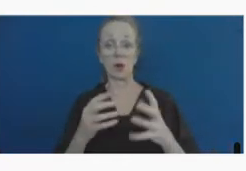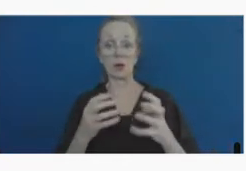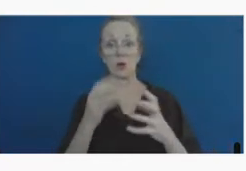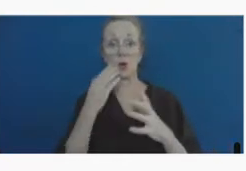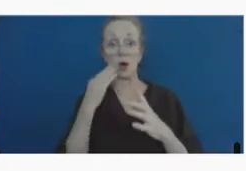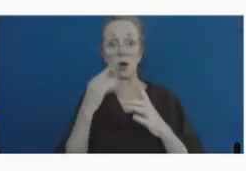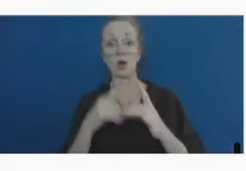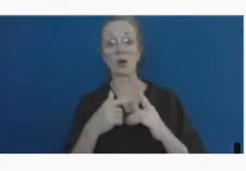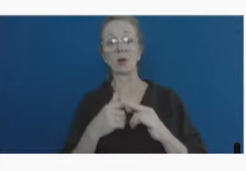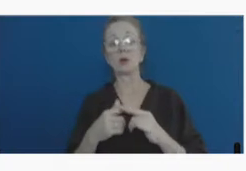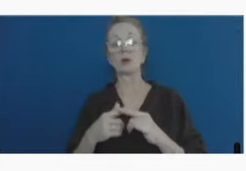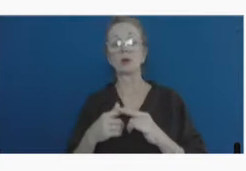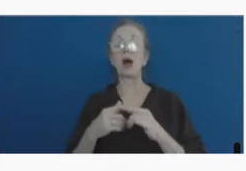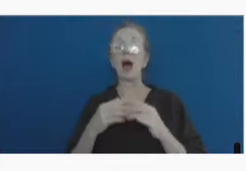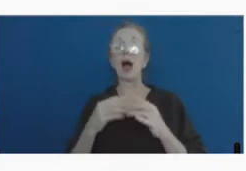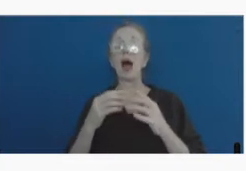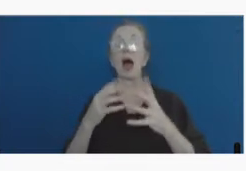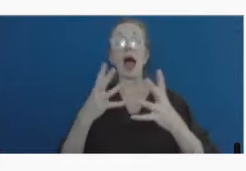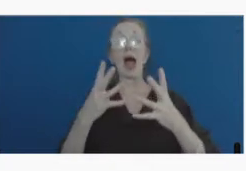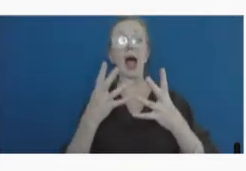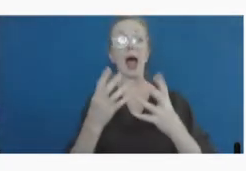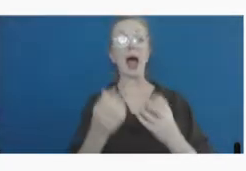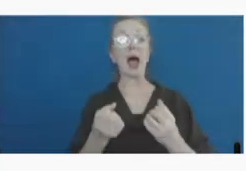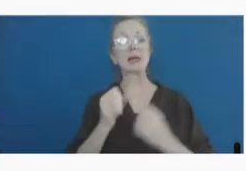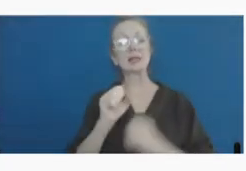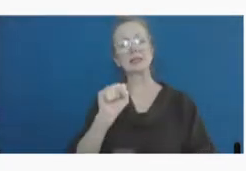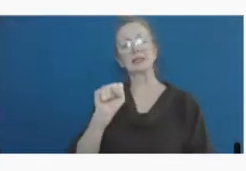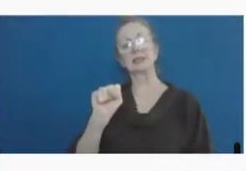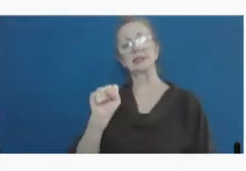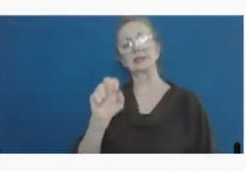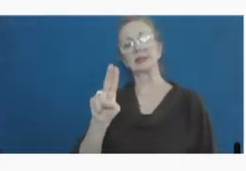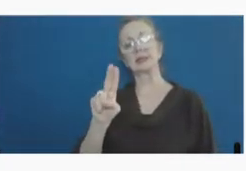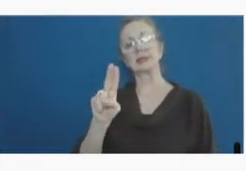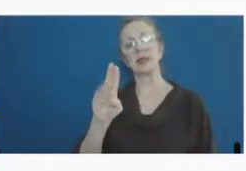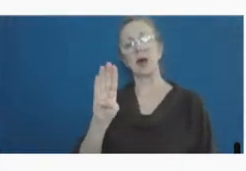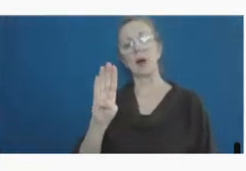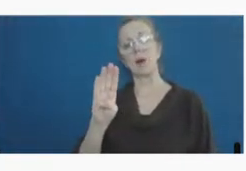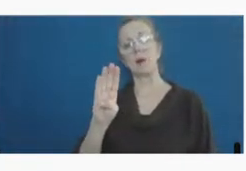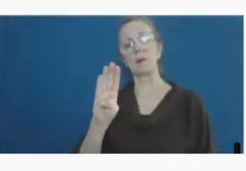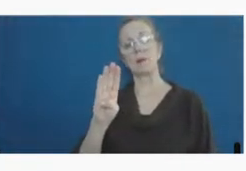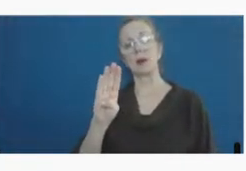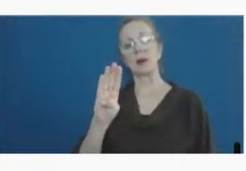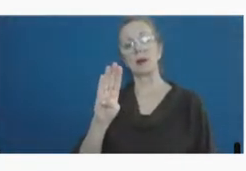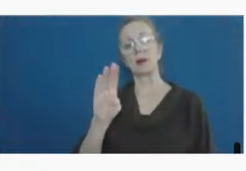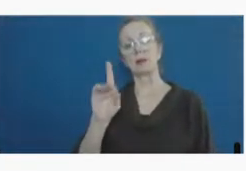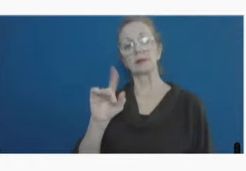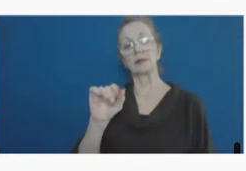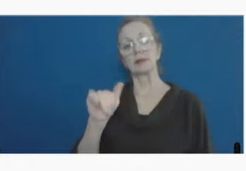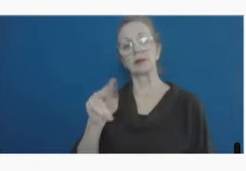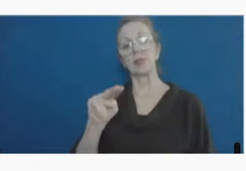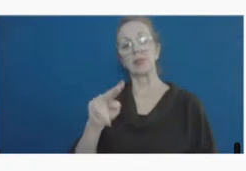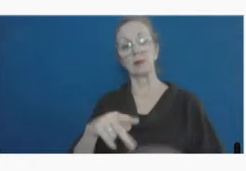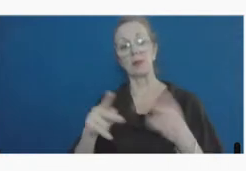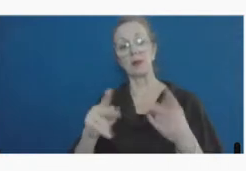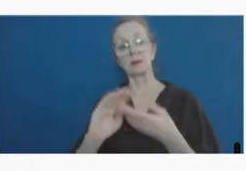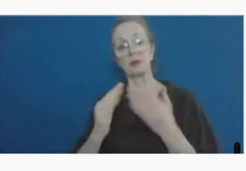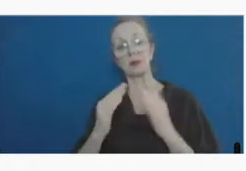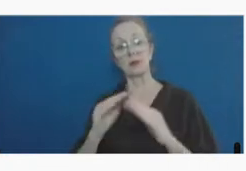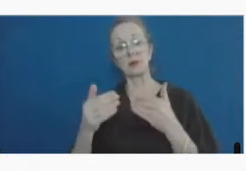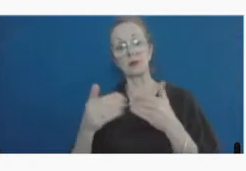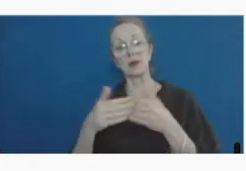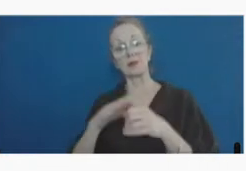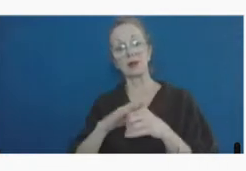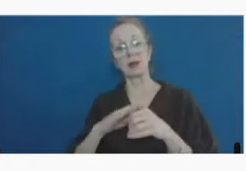about subdivision in particular. What do you mean when you say subdivision? Because there are places in our city where we have neighborhoods and then